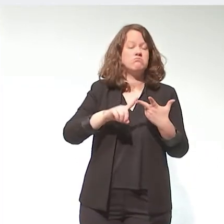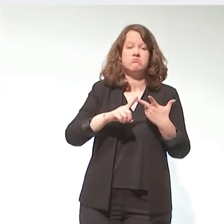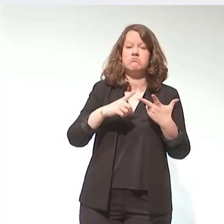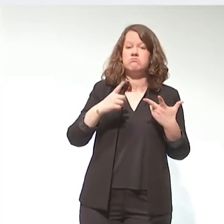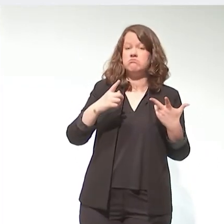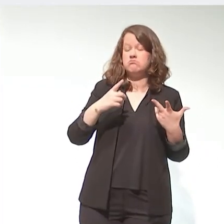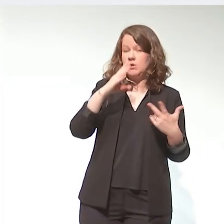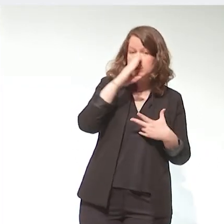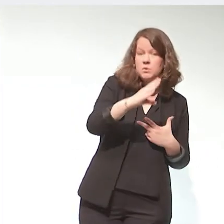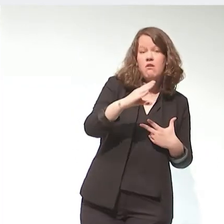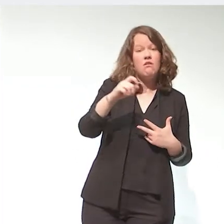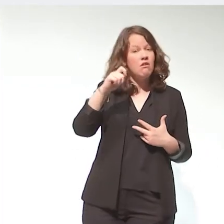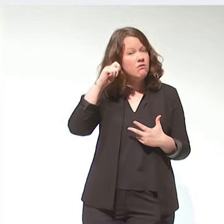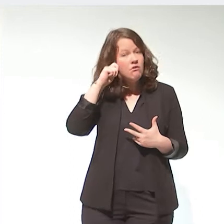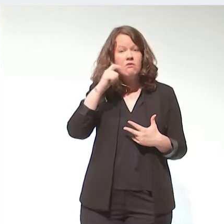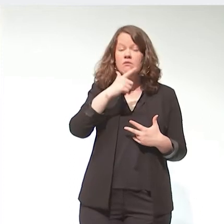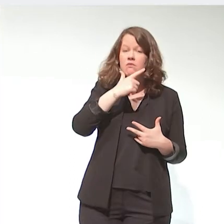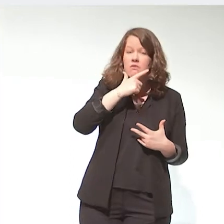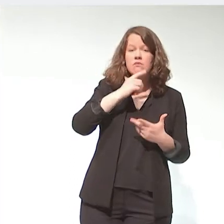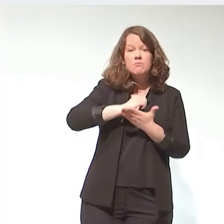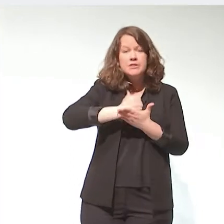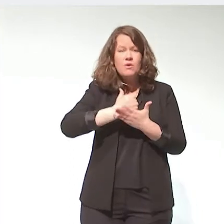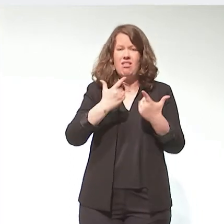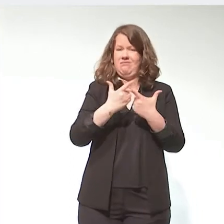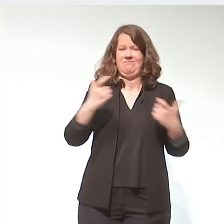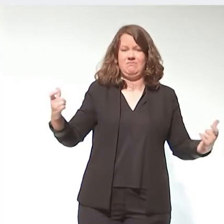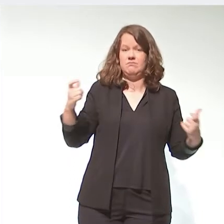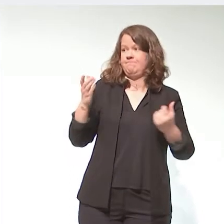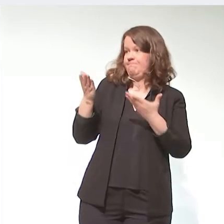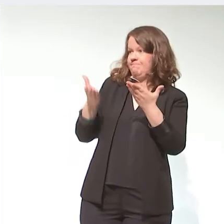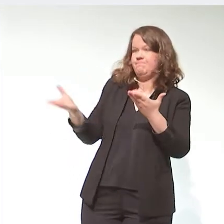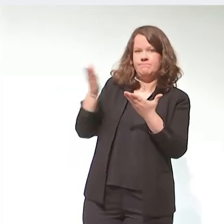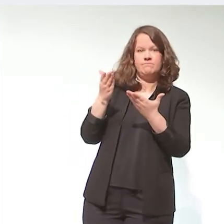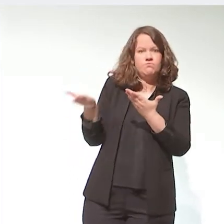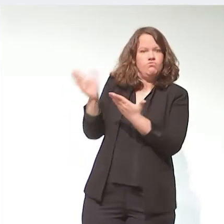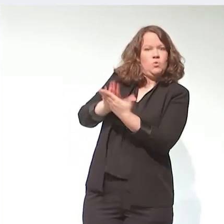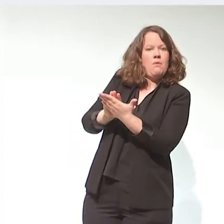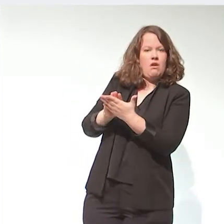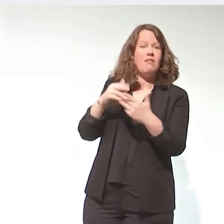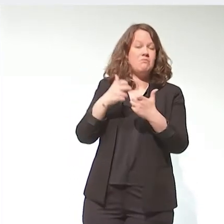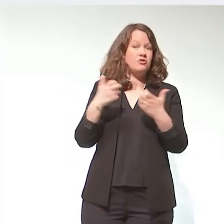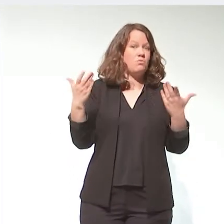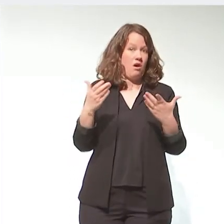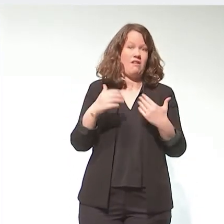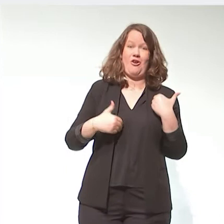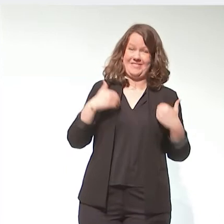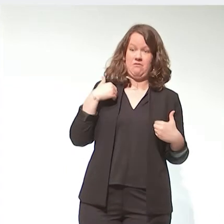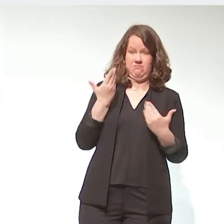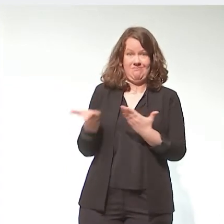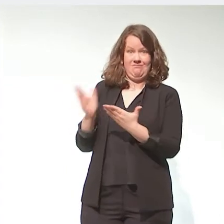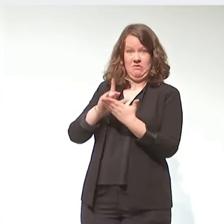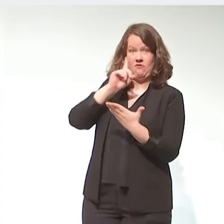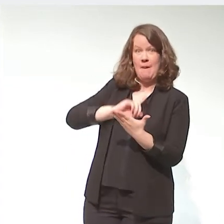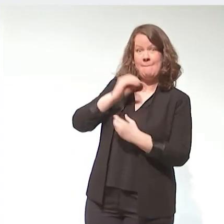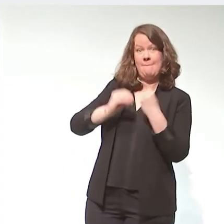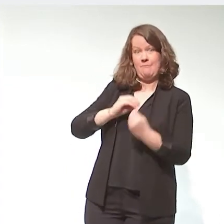exclusion, exclusion due to gender or sexual orientation. And this often happens when